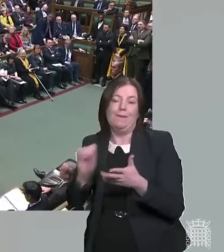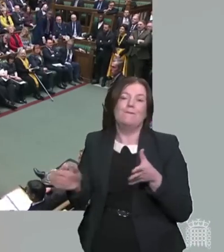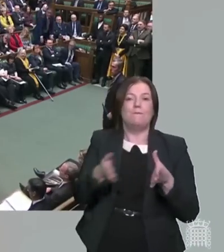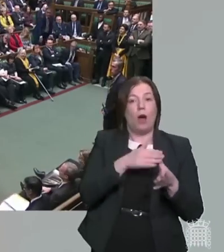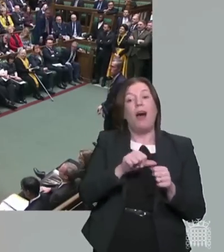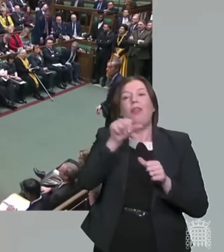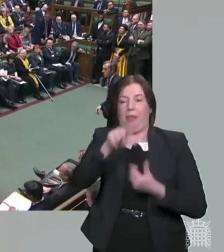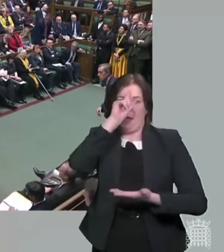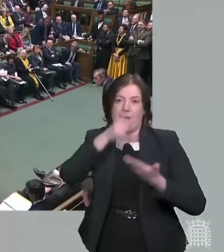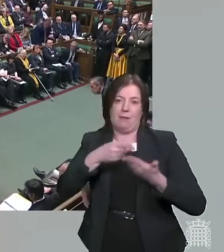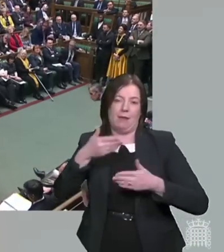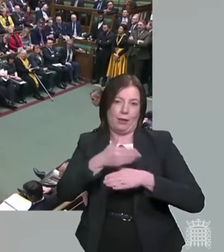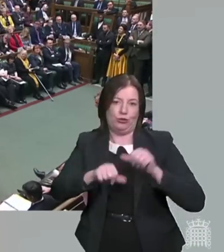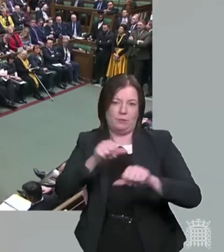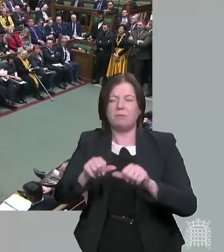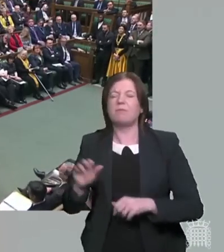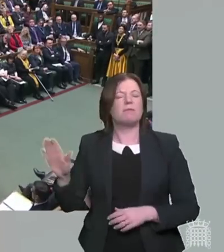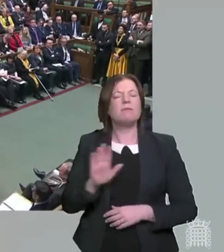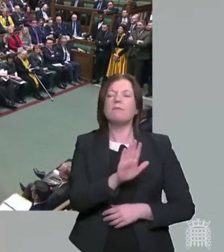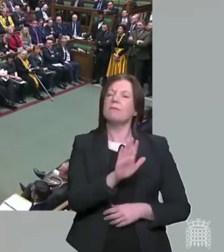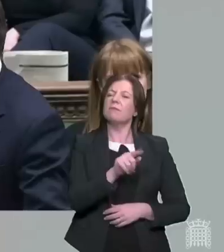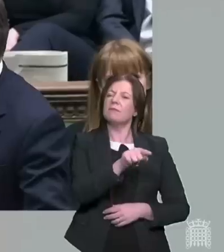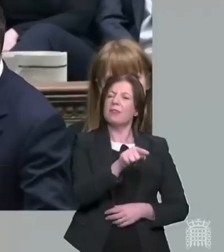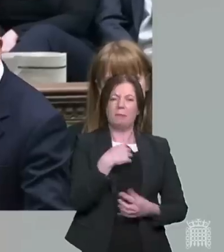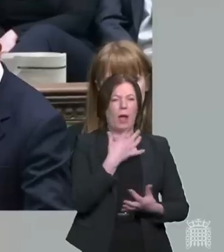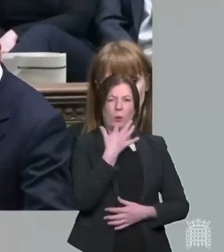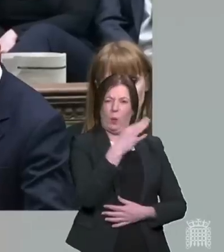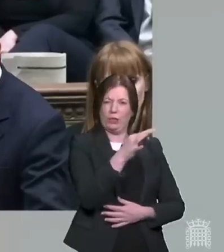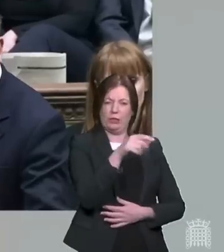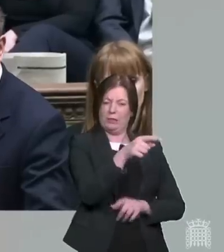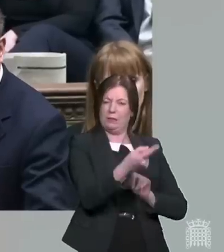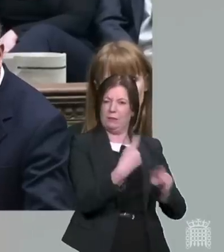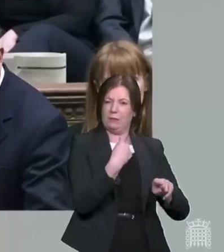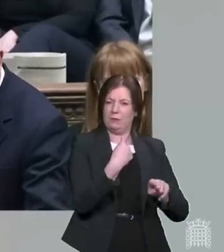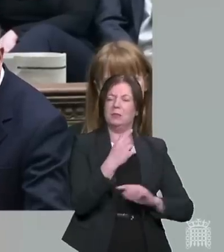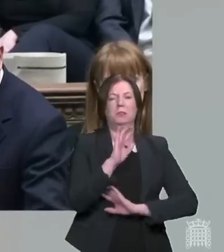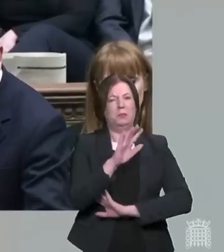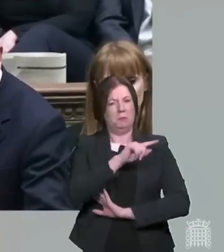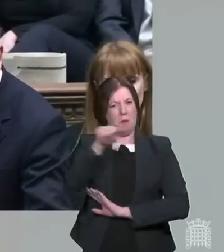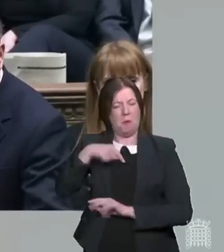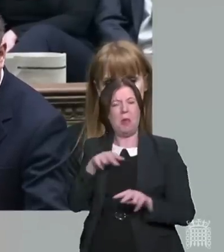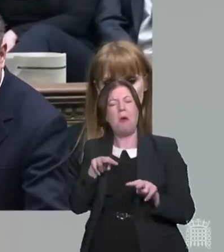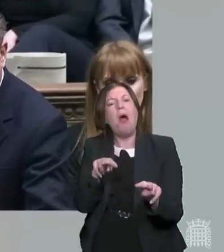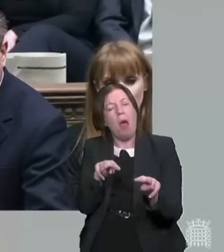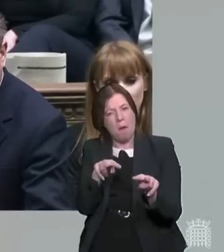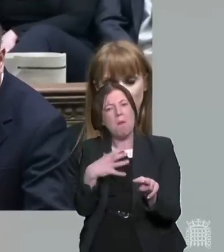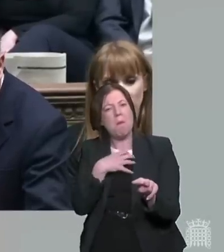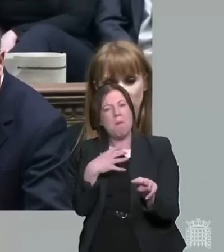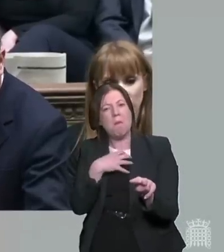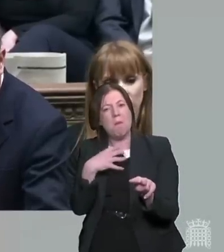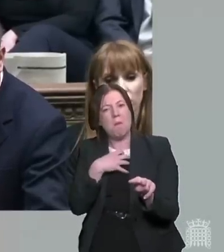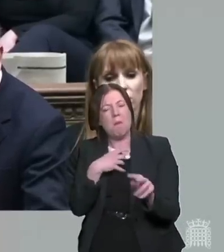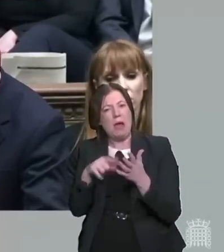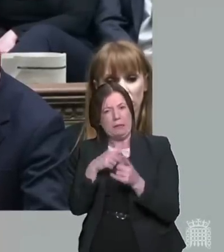Mr. Speaker, he avoided the question. I think anybody watching would think it's fairly obvious that someone who seeks to